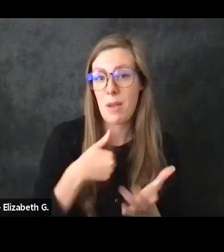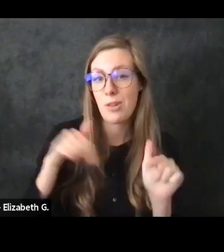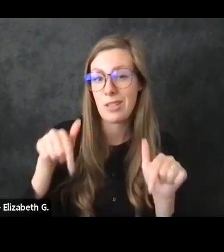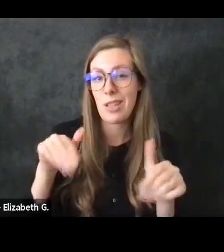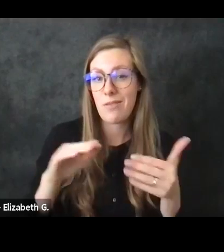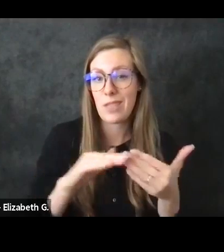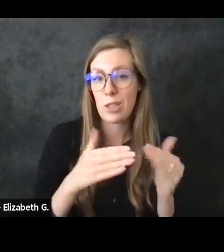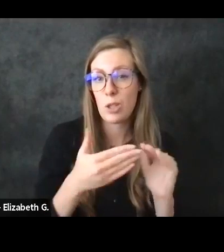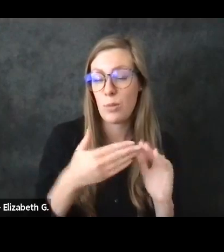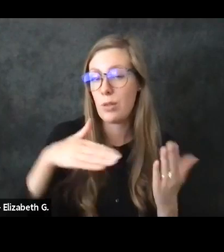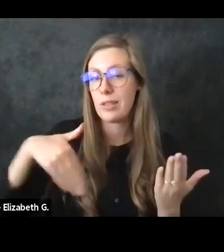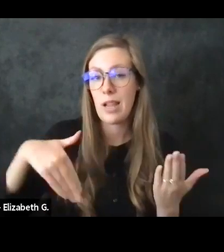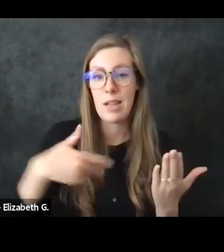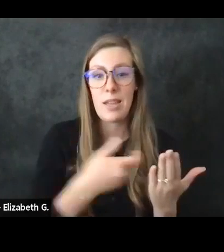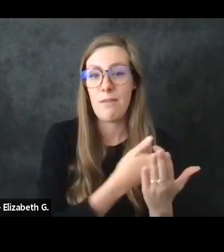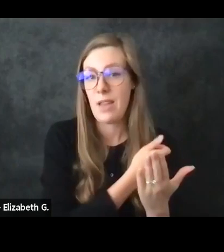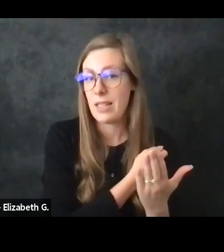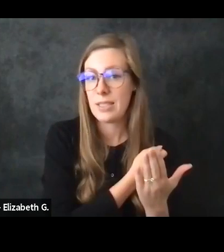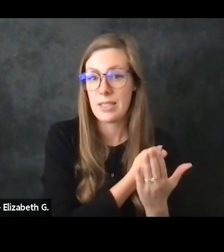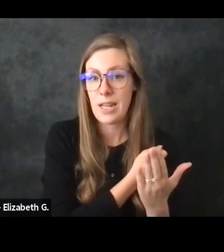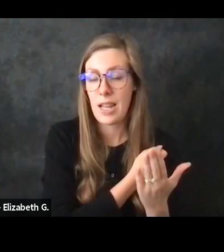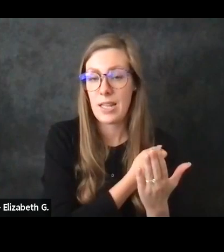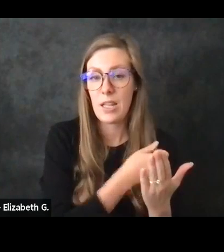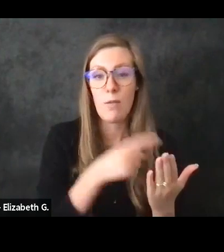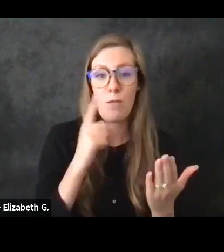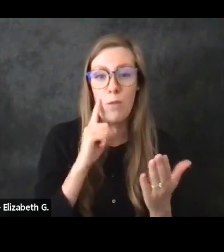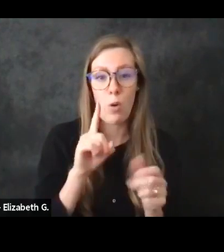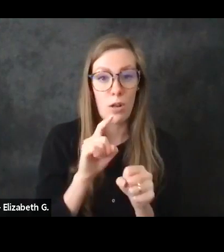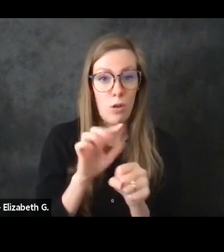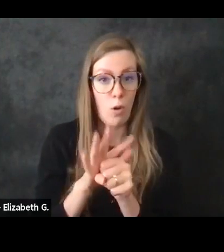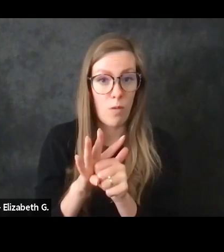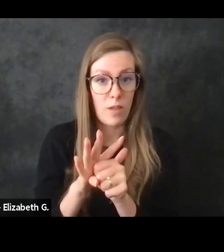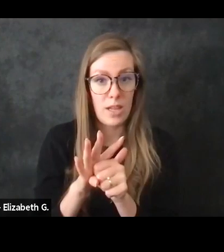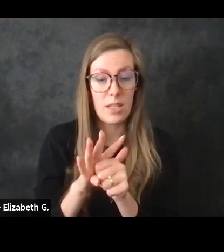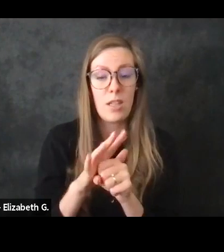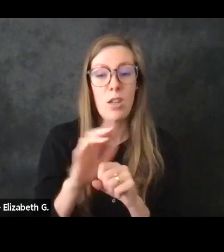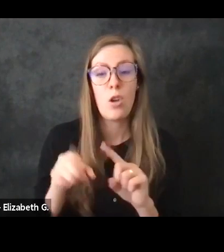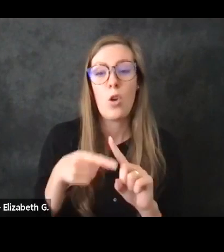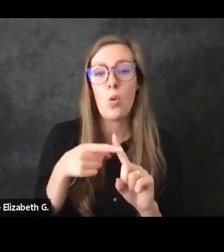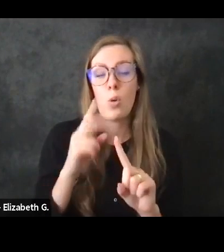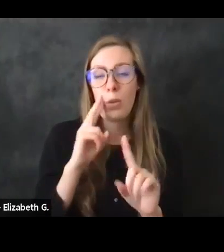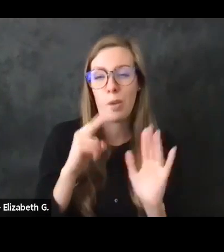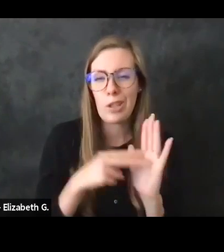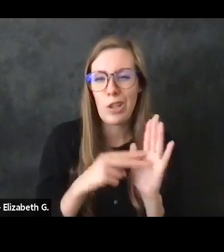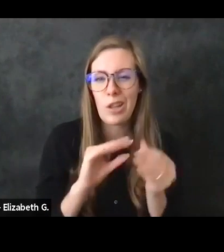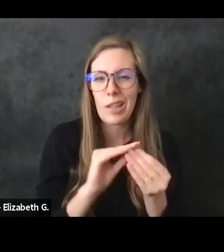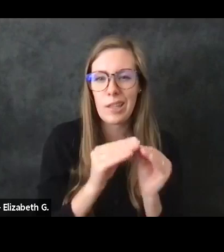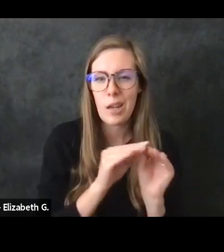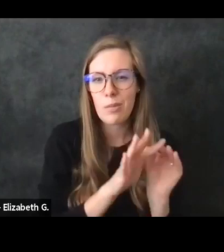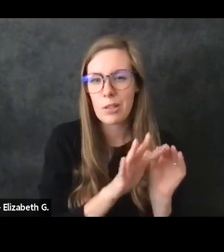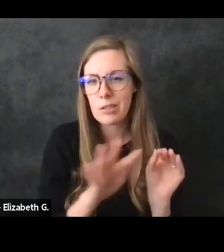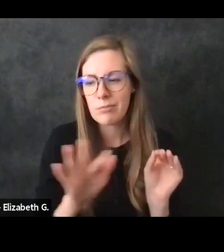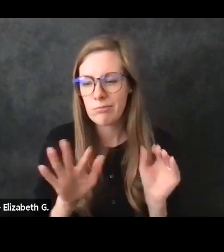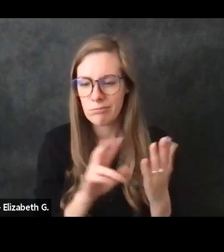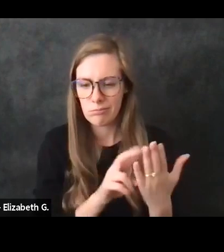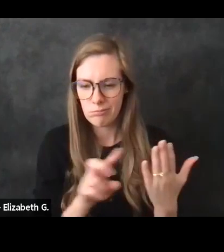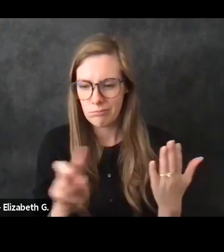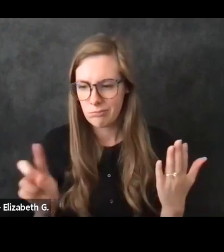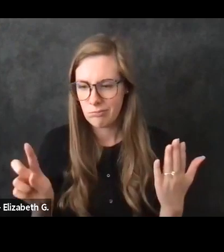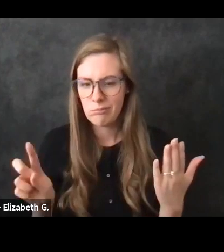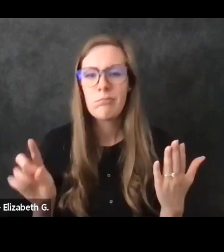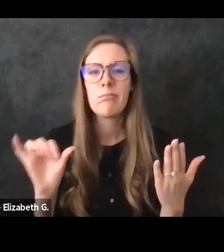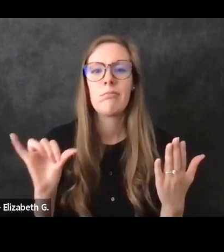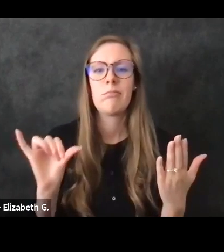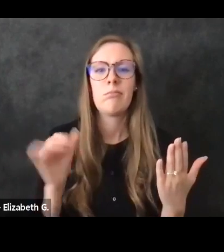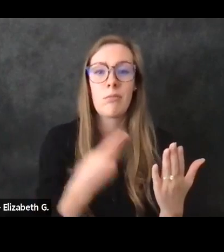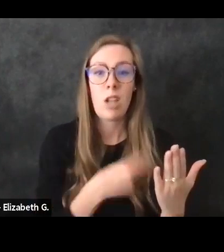community that are not vaccinated for COVID. And when we look at the numbers across our hospitals,